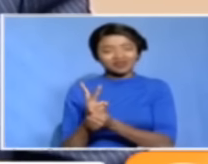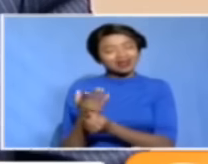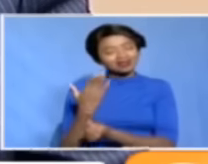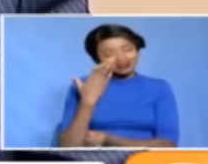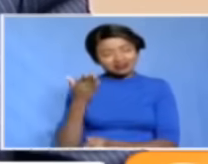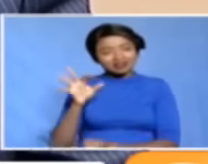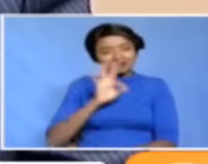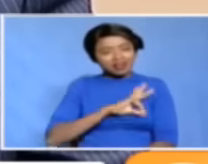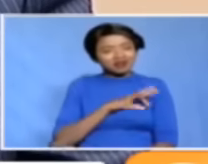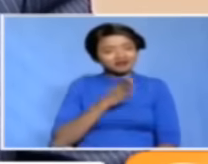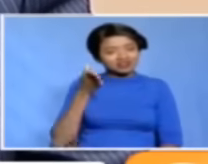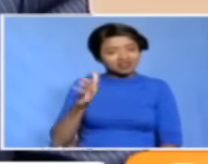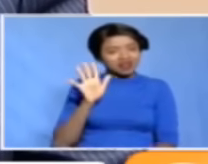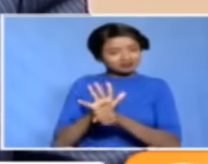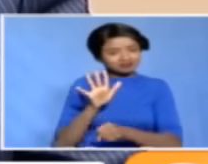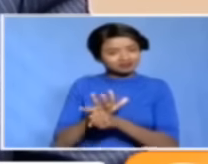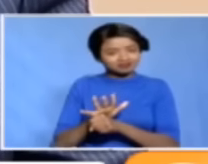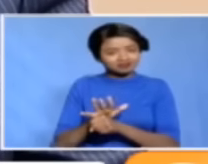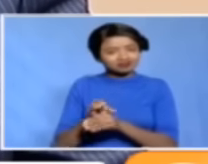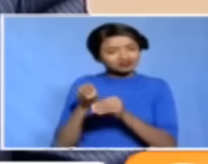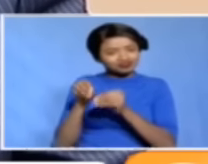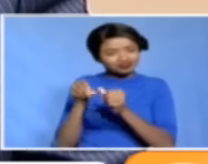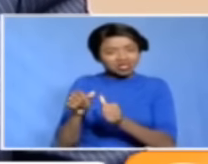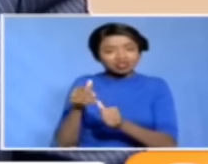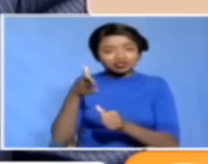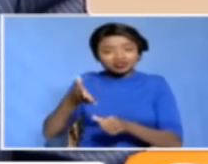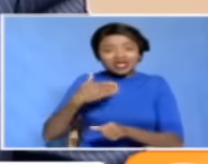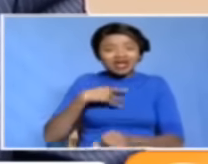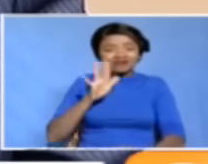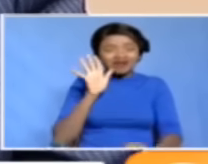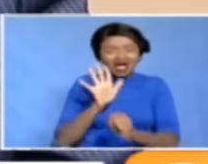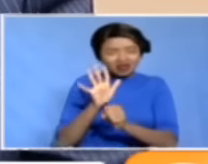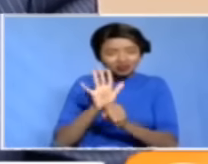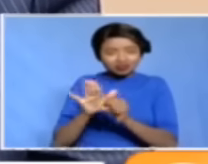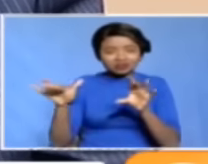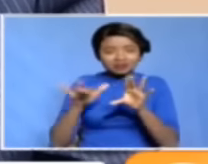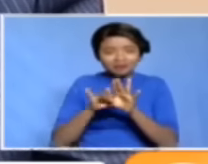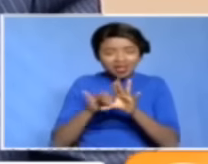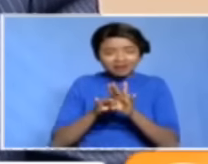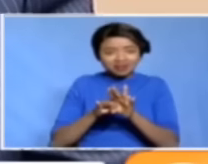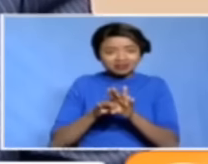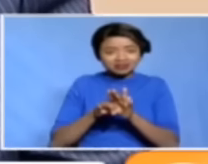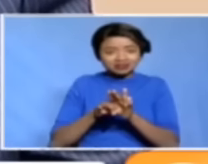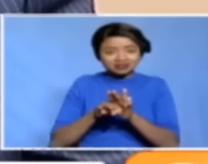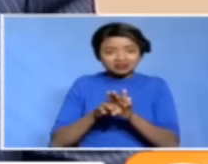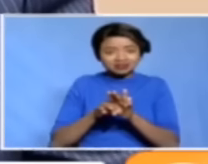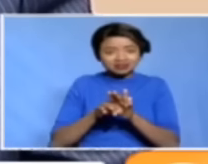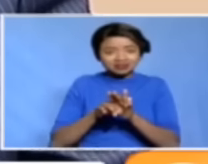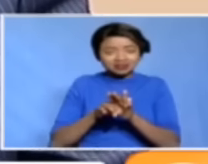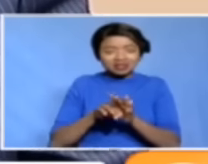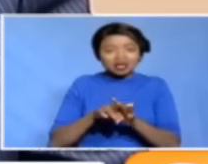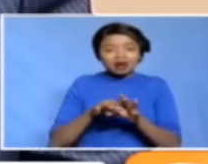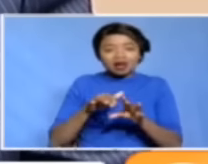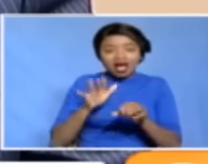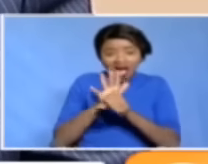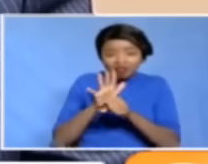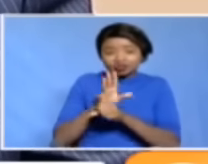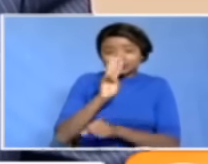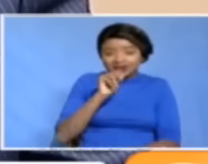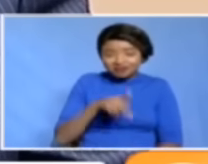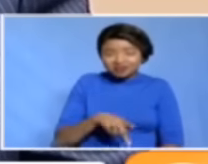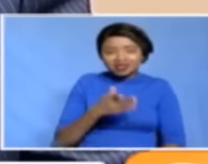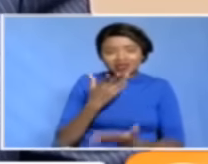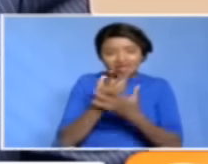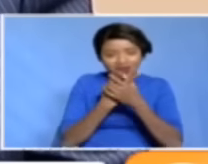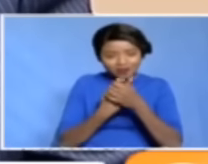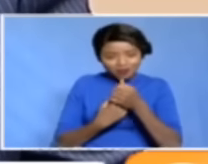that dissolution. Today, we have the largest number of members of parliament in both houses and in the counties never